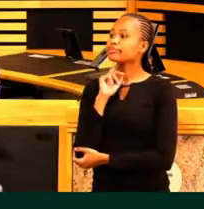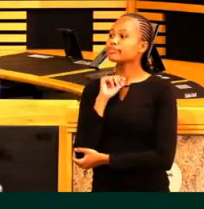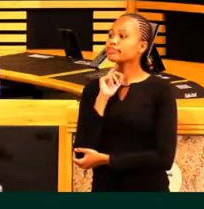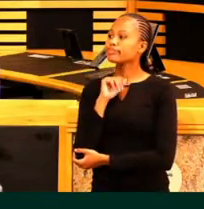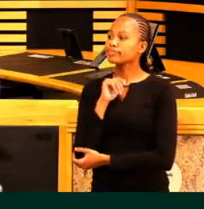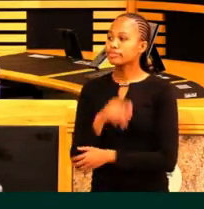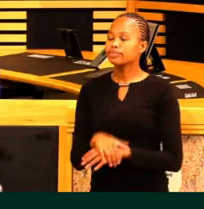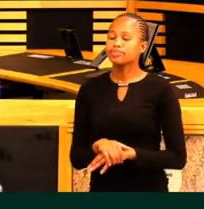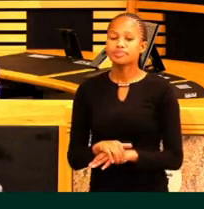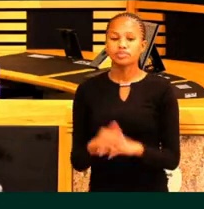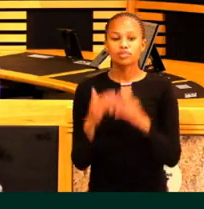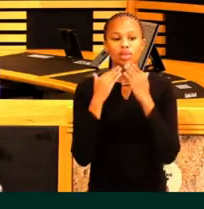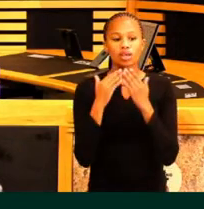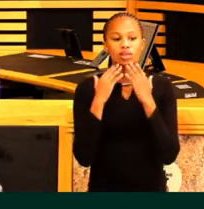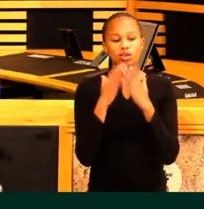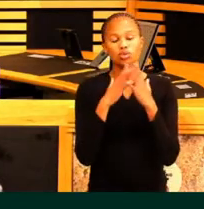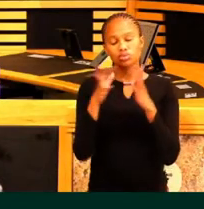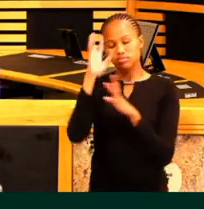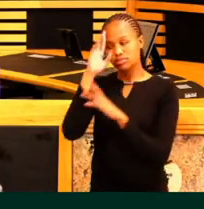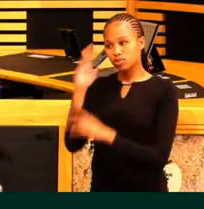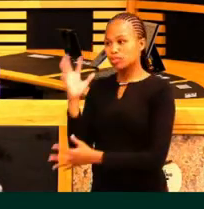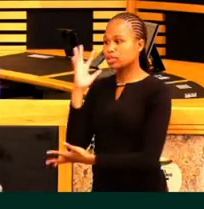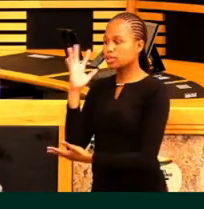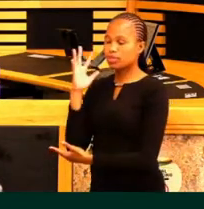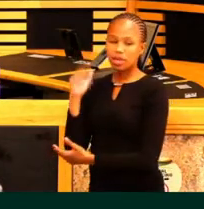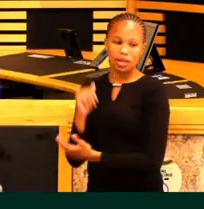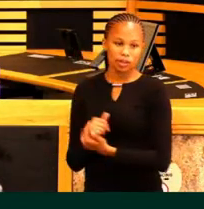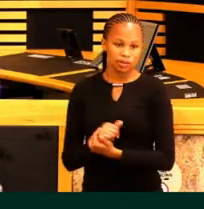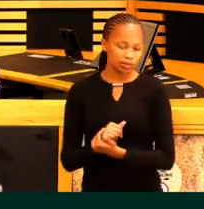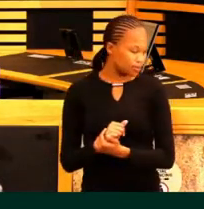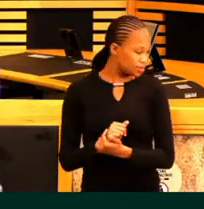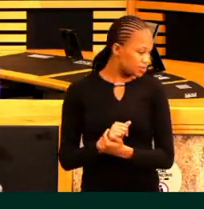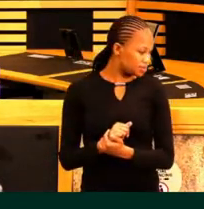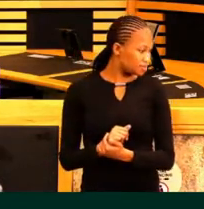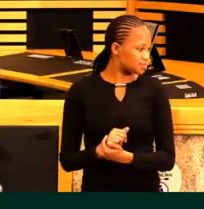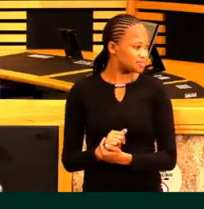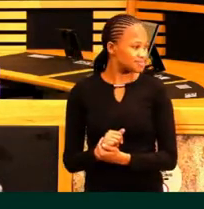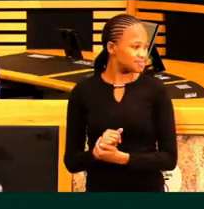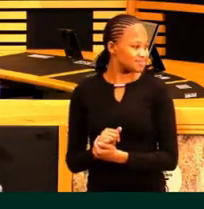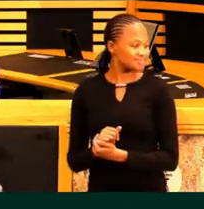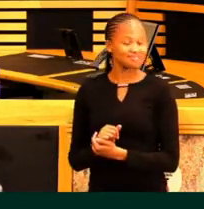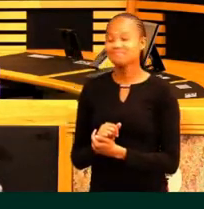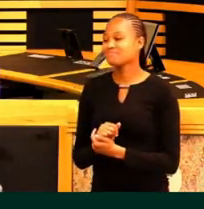thank you very much for another speaker premiere